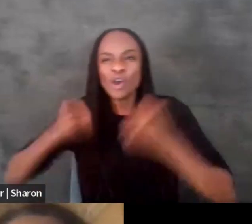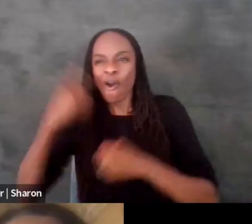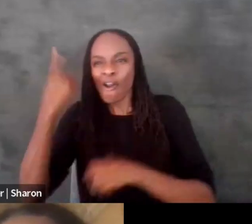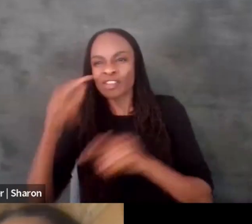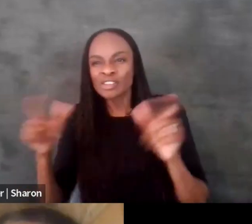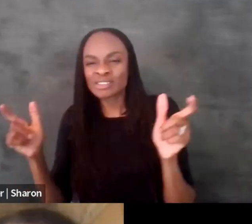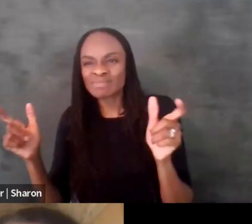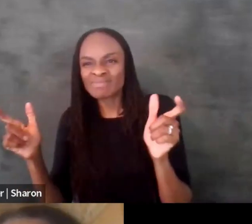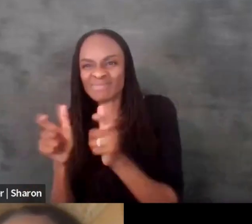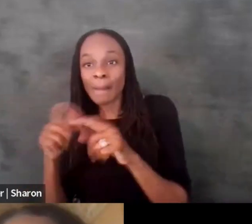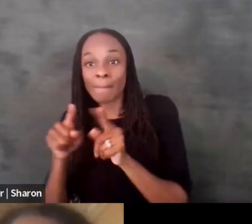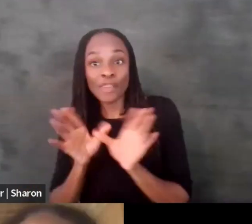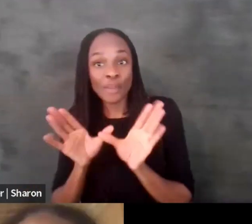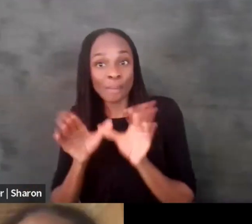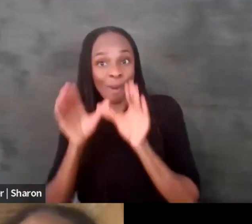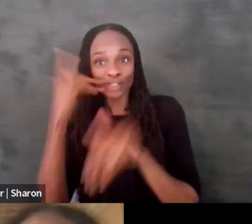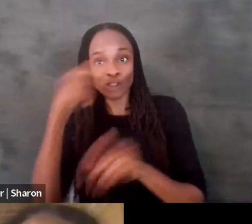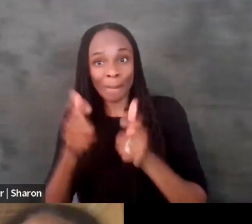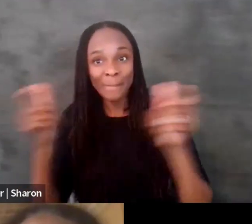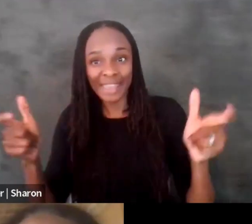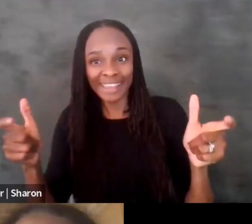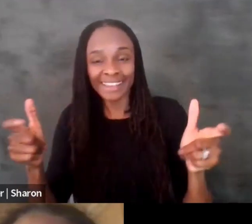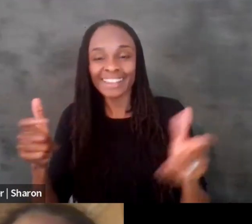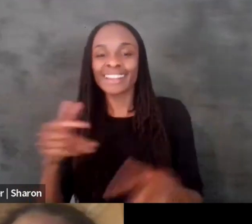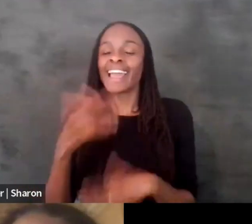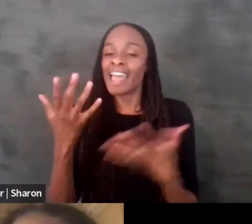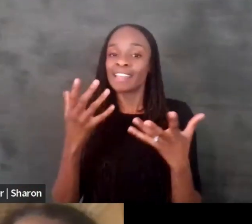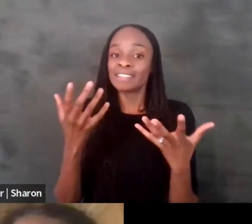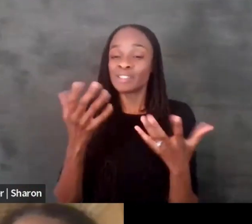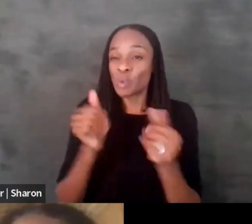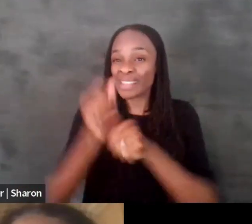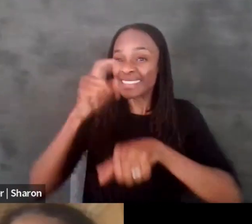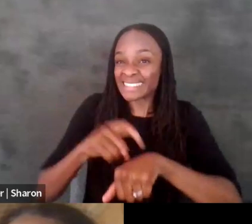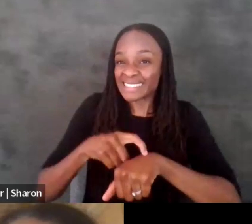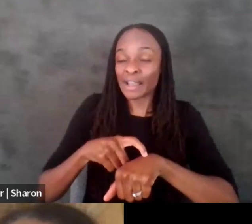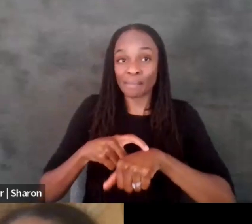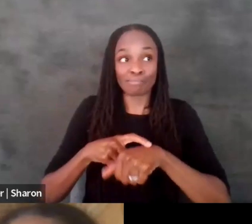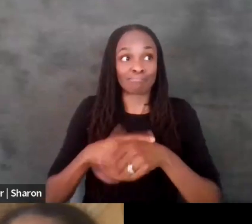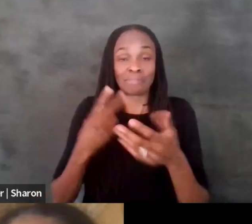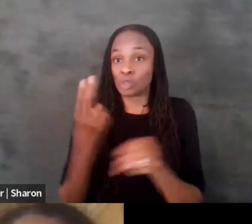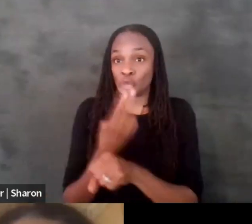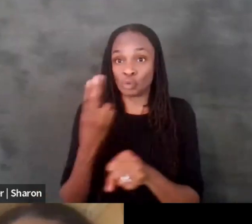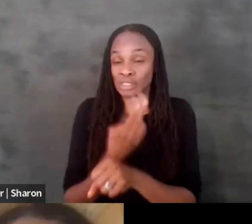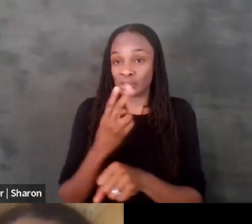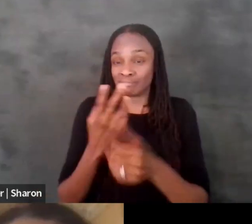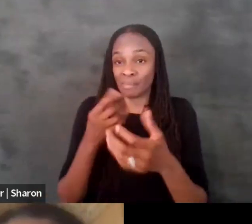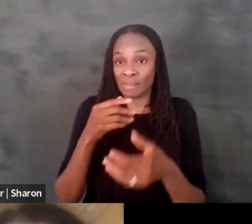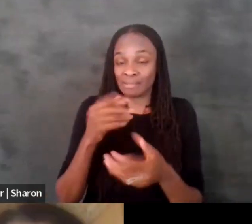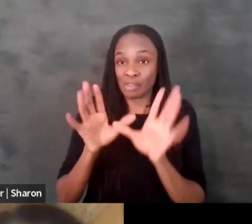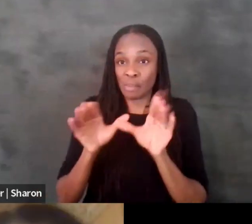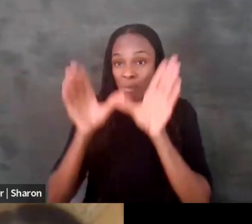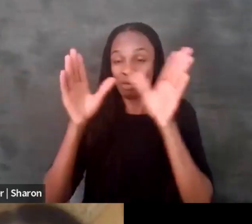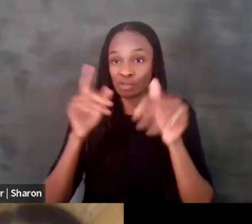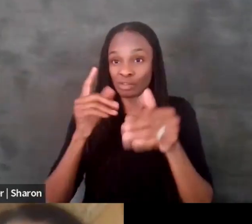and the moths look really big, and they take, in terms of time, a large portion of the film is spent